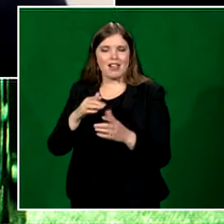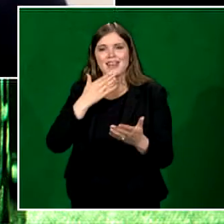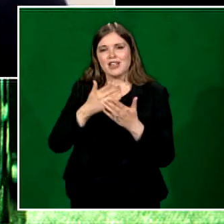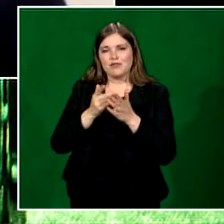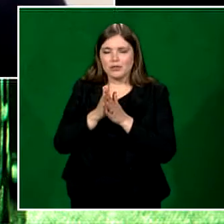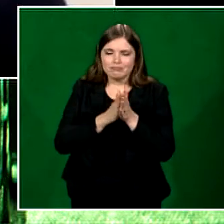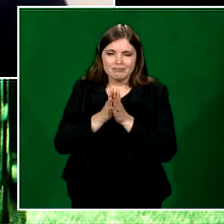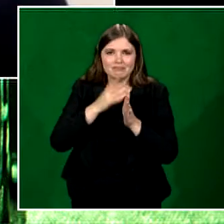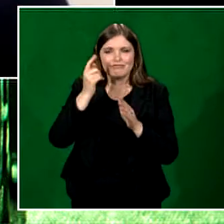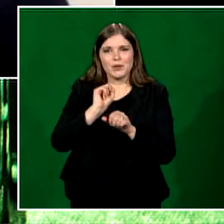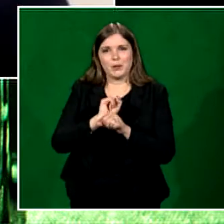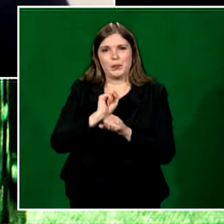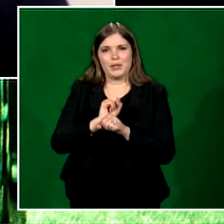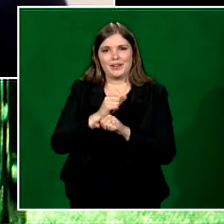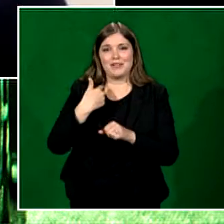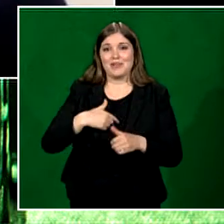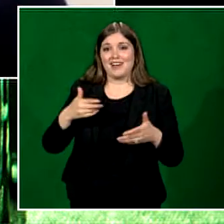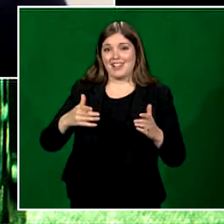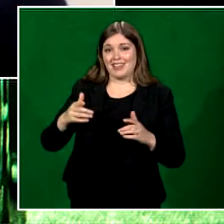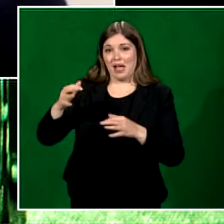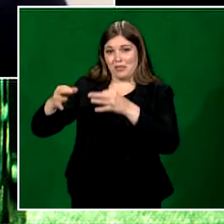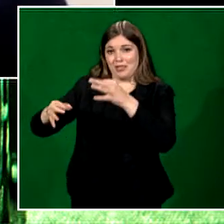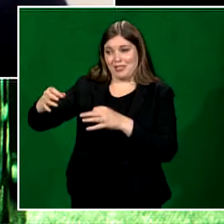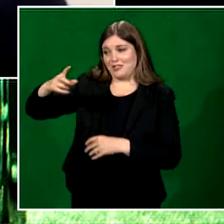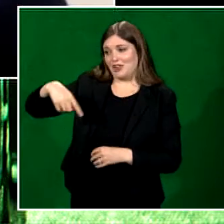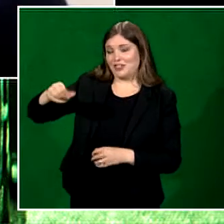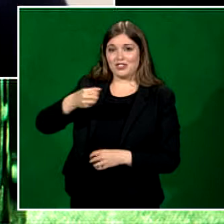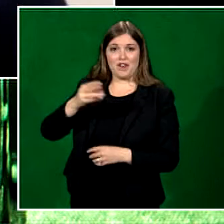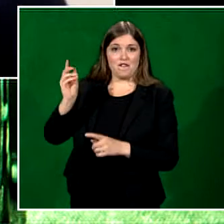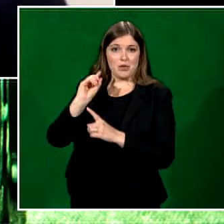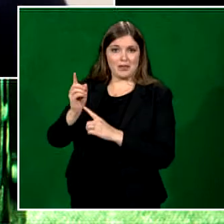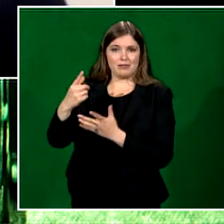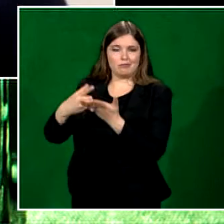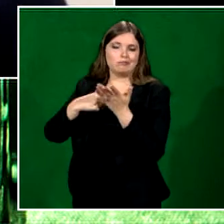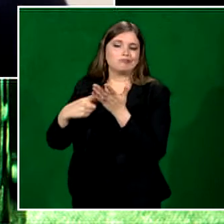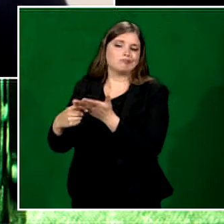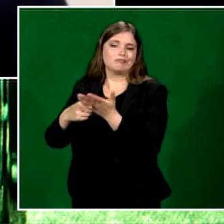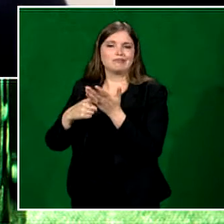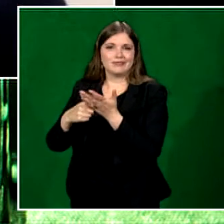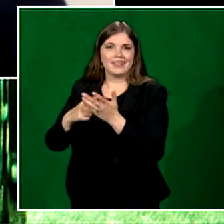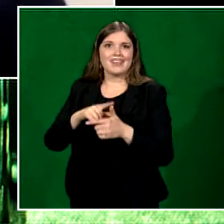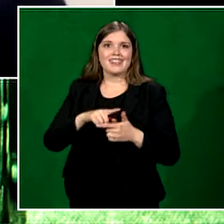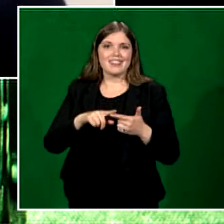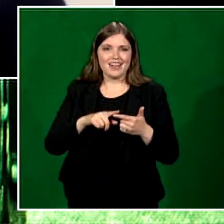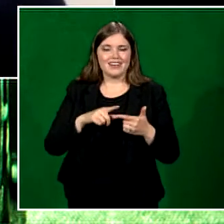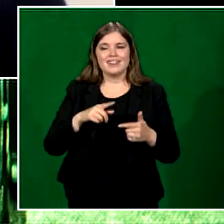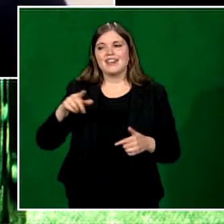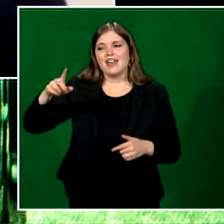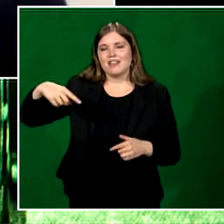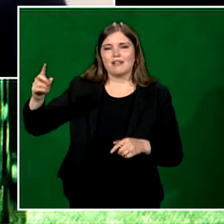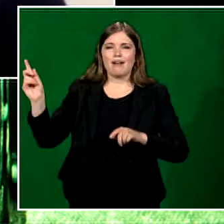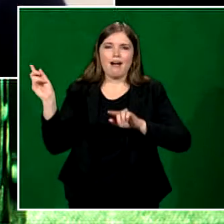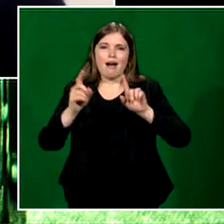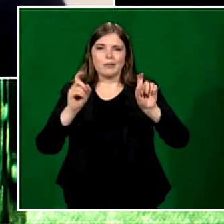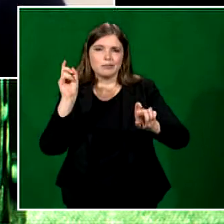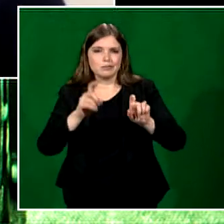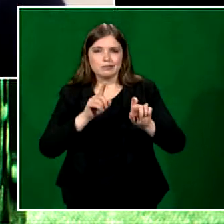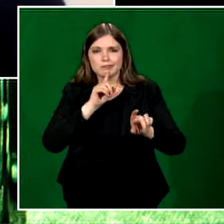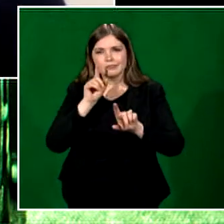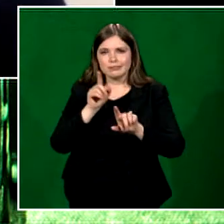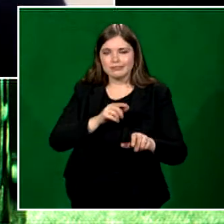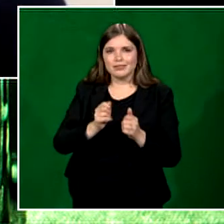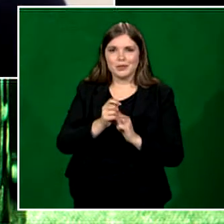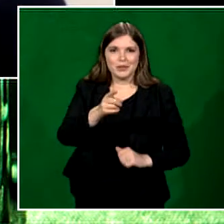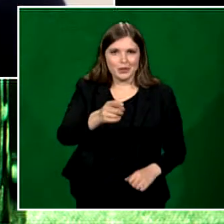work. We're going to give the judges a few minutes to talk amongst themselves, and then they'll do some Q&A with you.